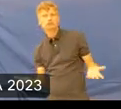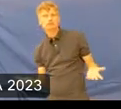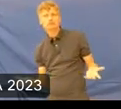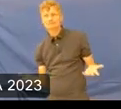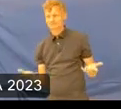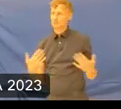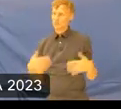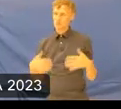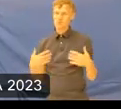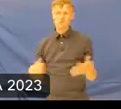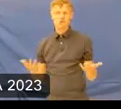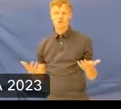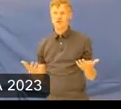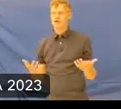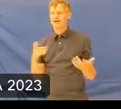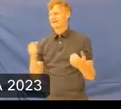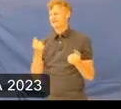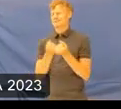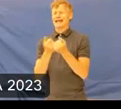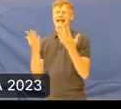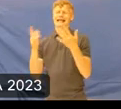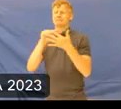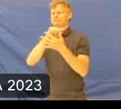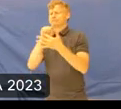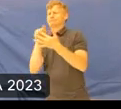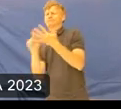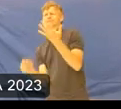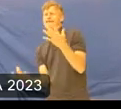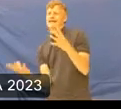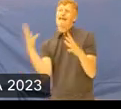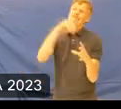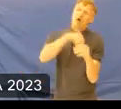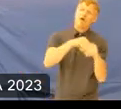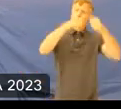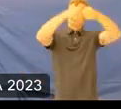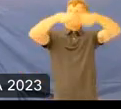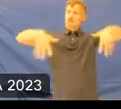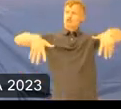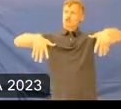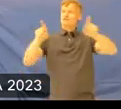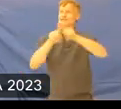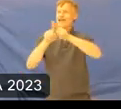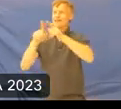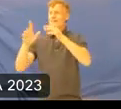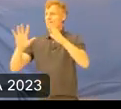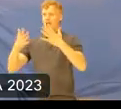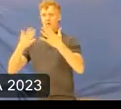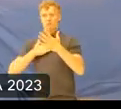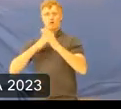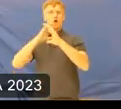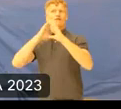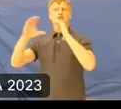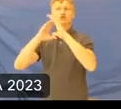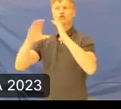topic organization, deictic parameters, all of these things, which are assumptions about how the context is structured. Are these